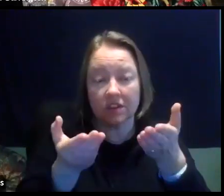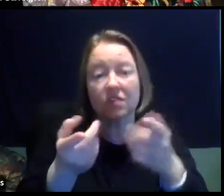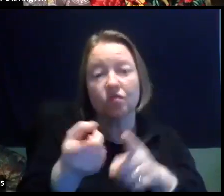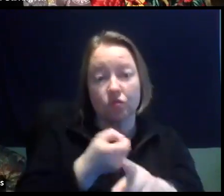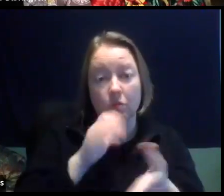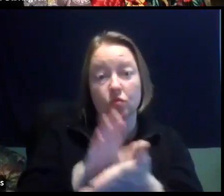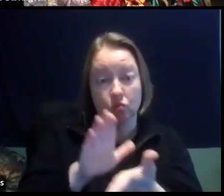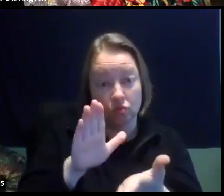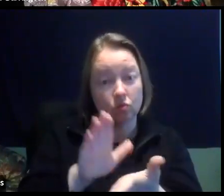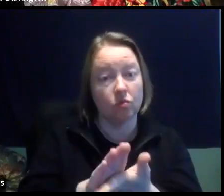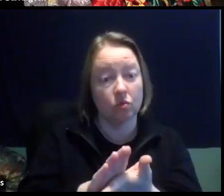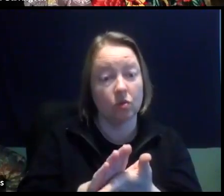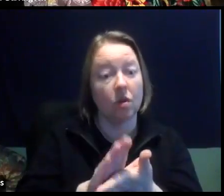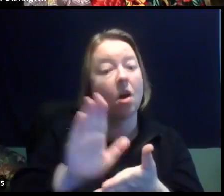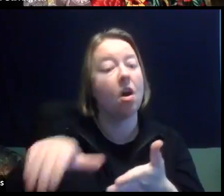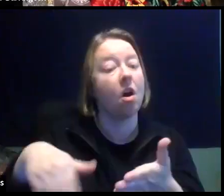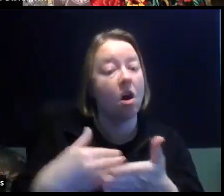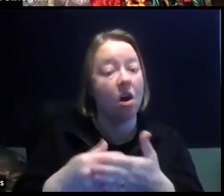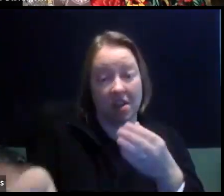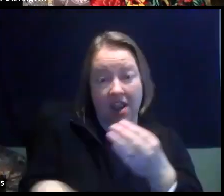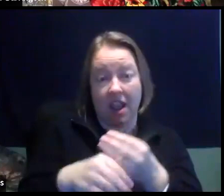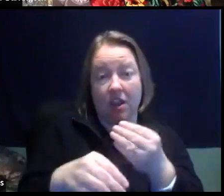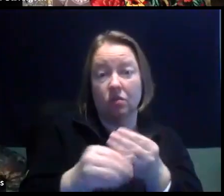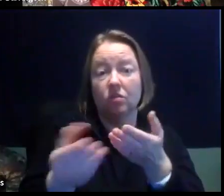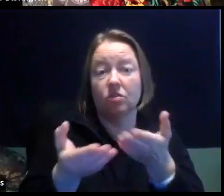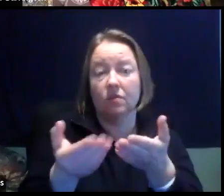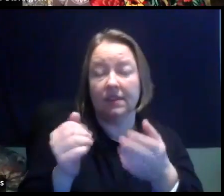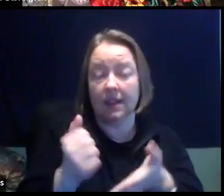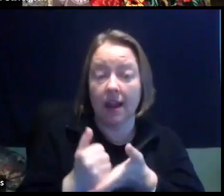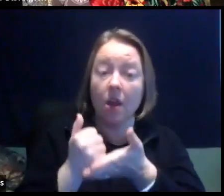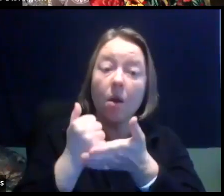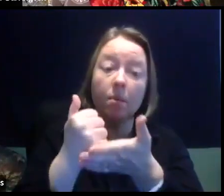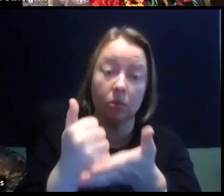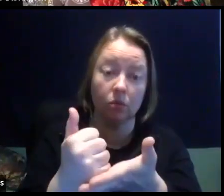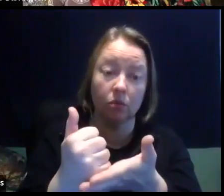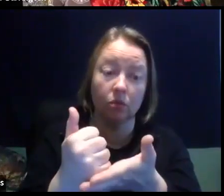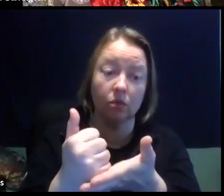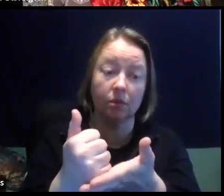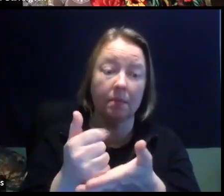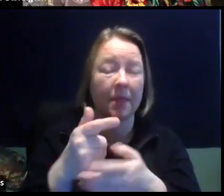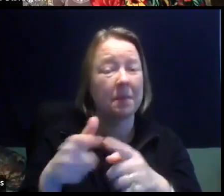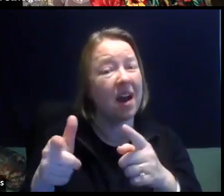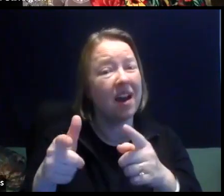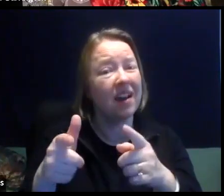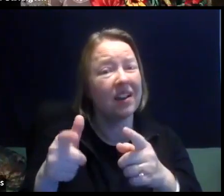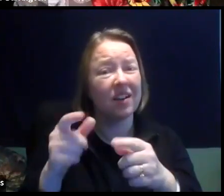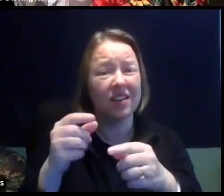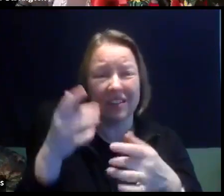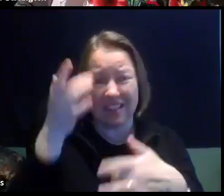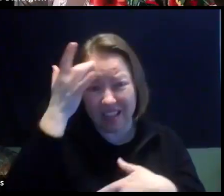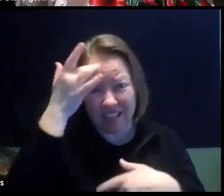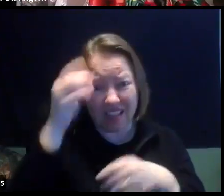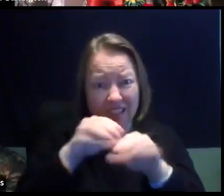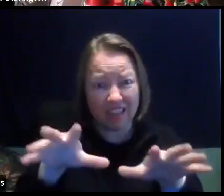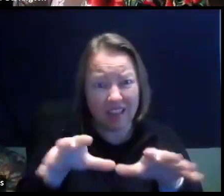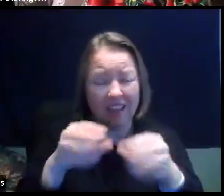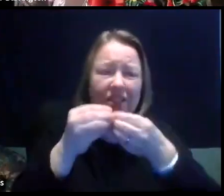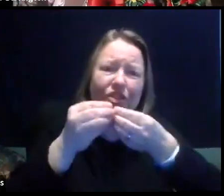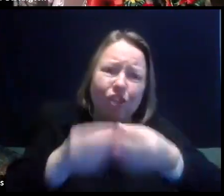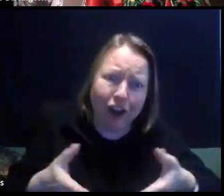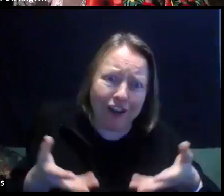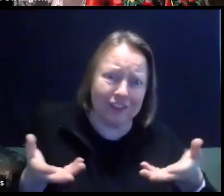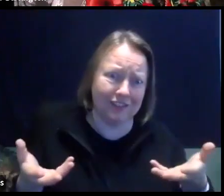of those auxiliary services that can help you, well, you lost those in addition